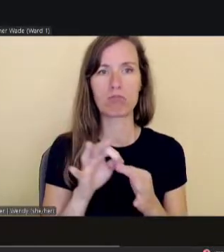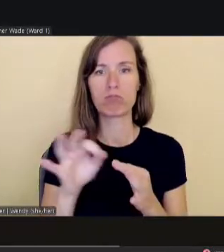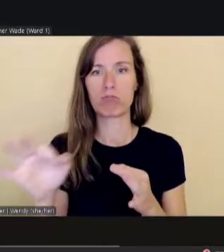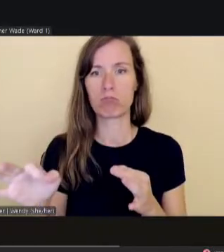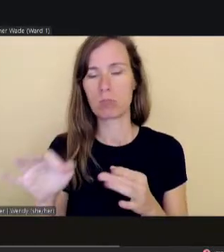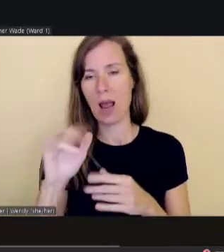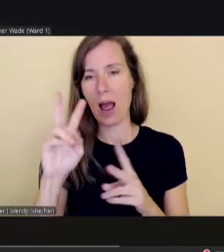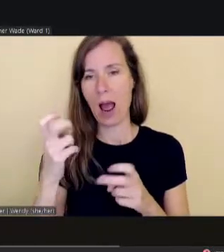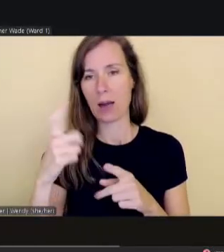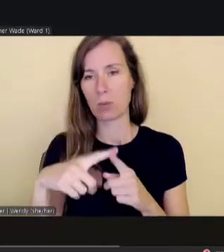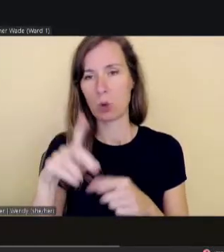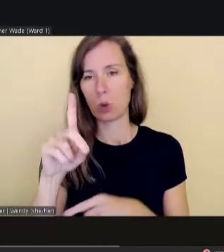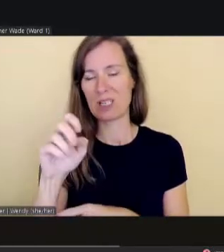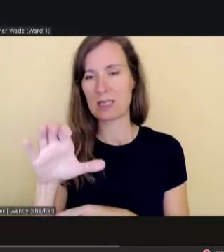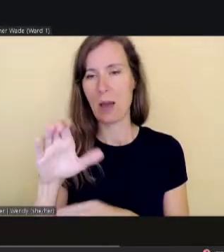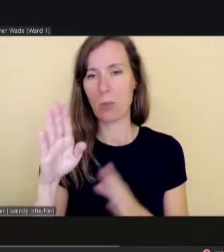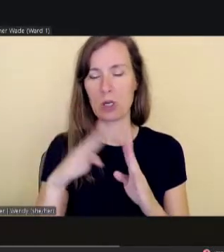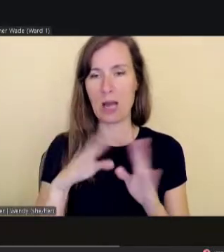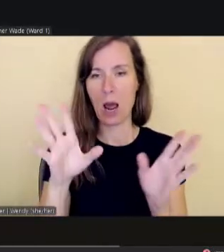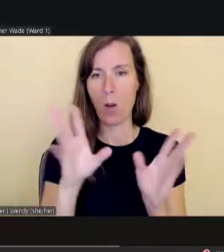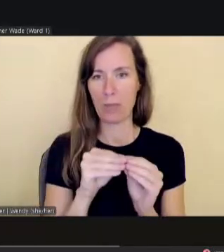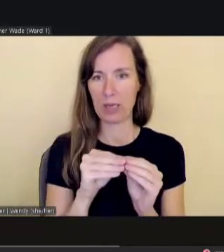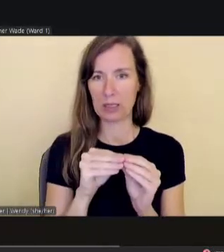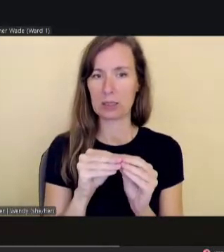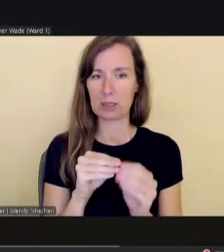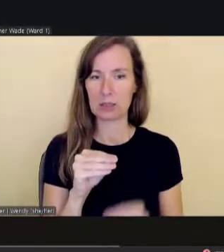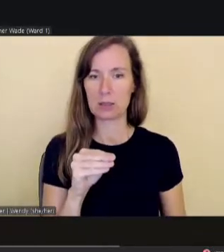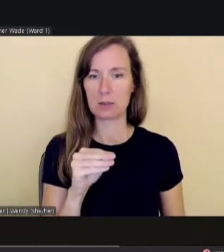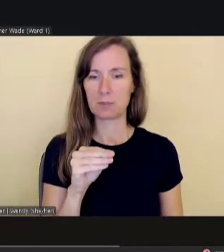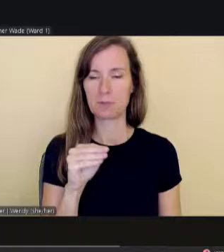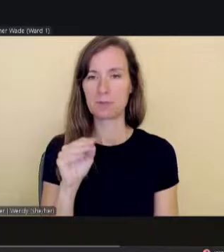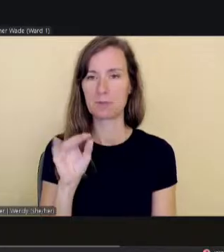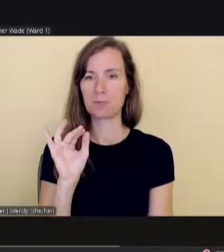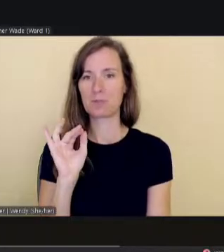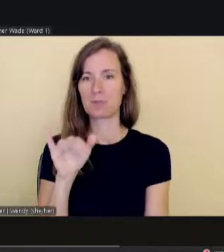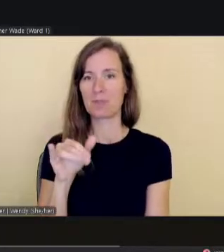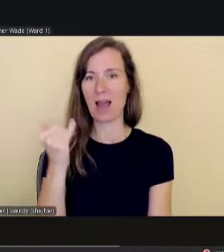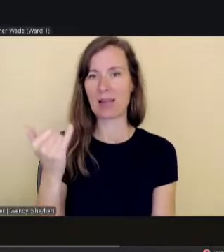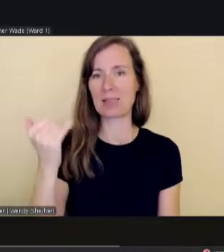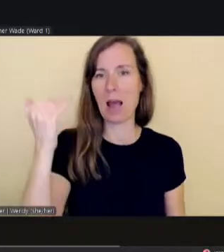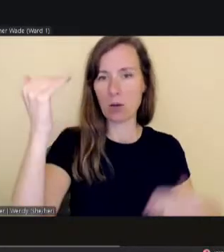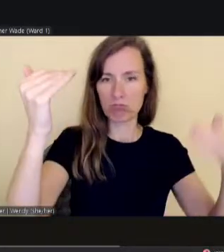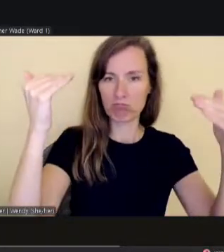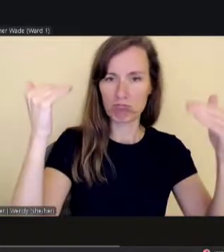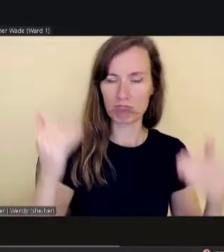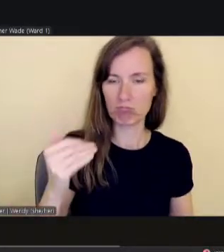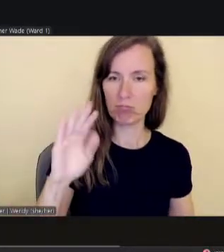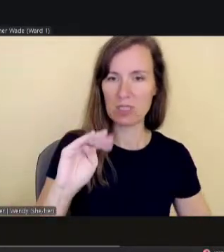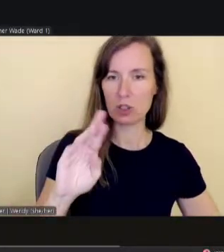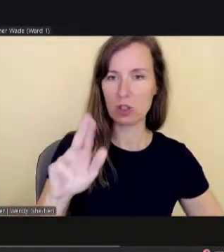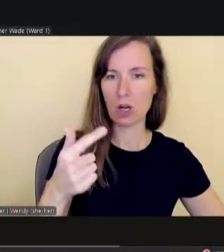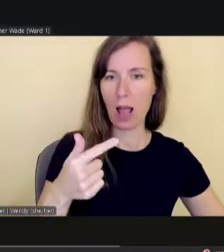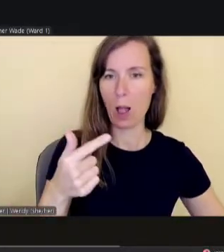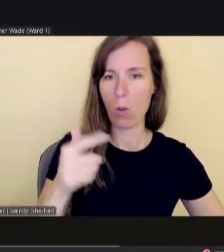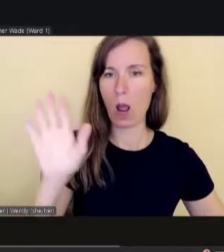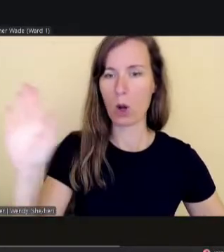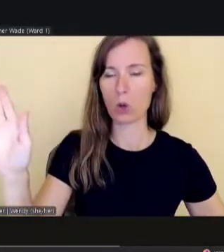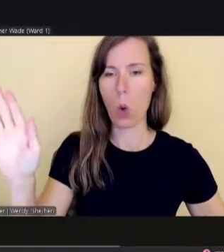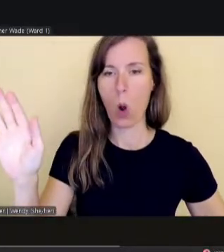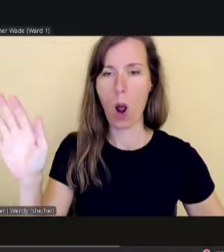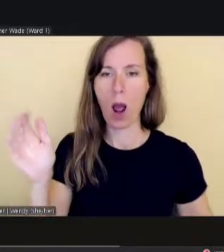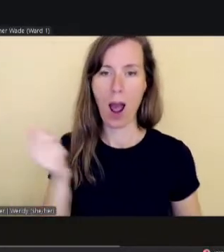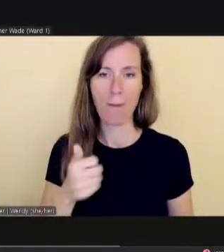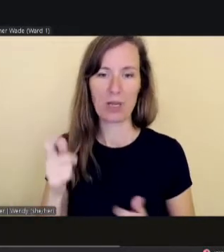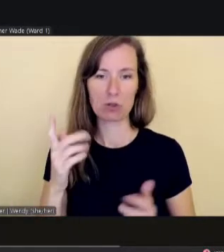town meeting. Mr. Galloway, that takes us to your administrator report. Mayor and council, do you mind if I yield to the